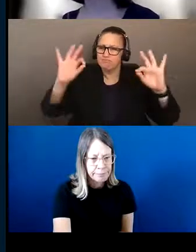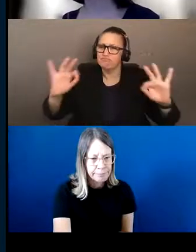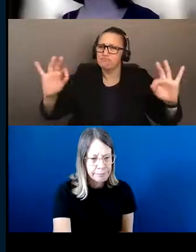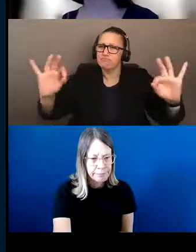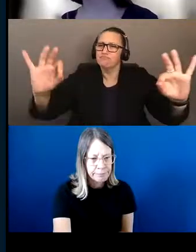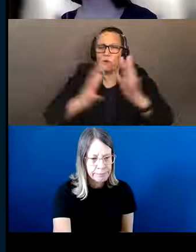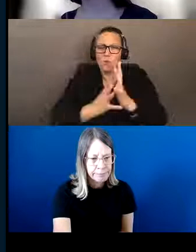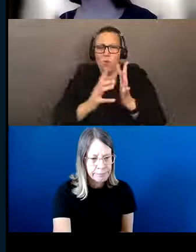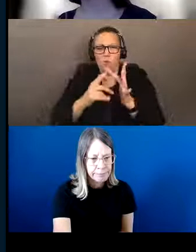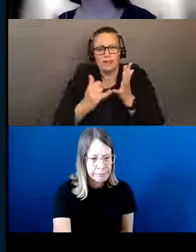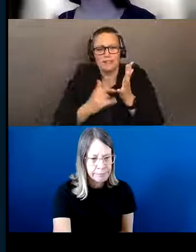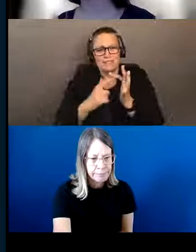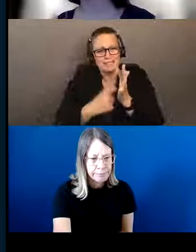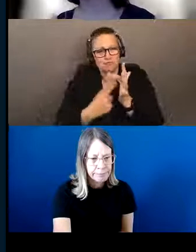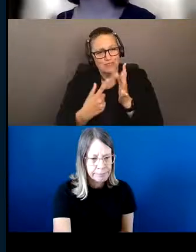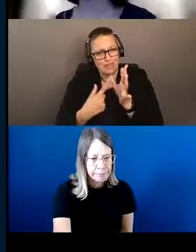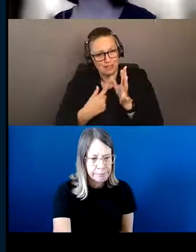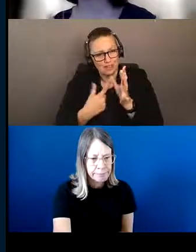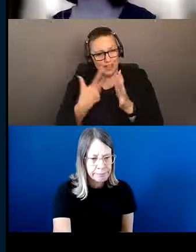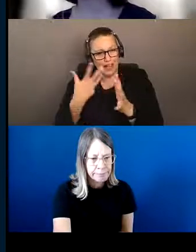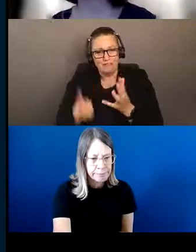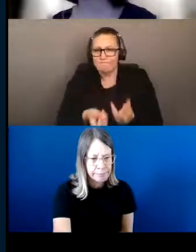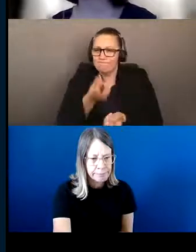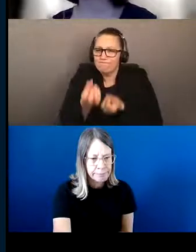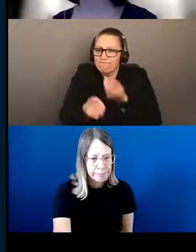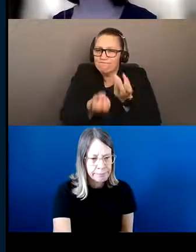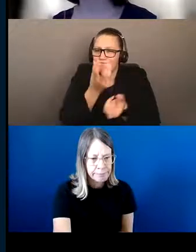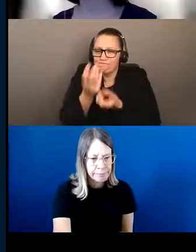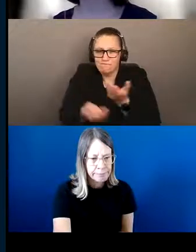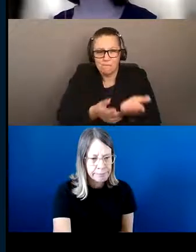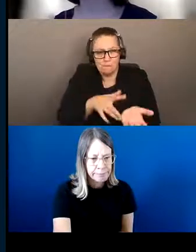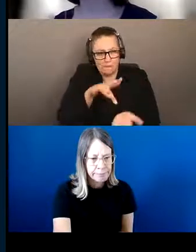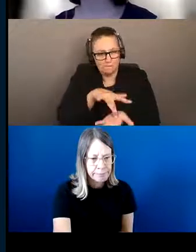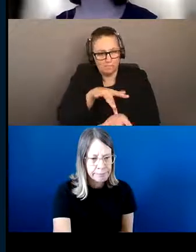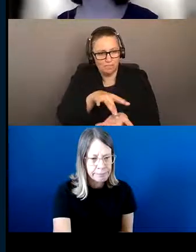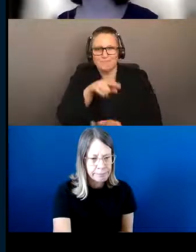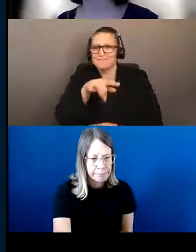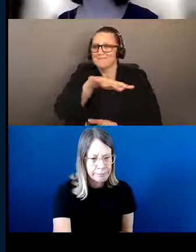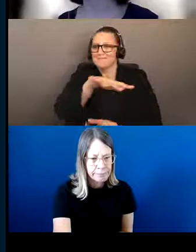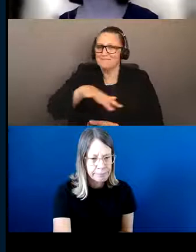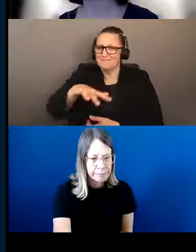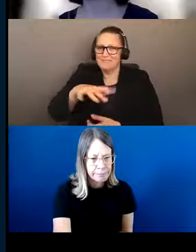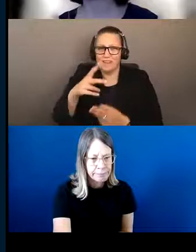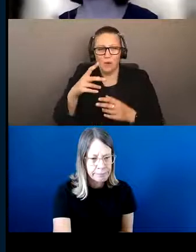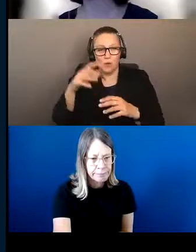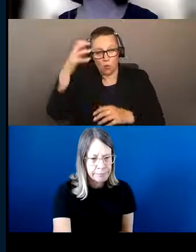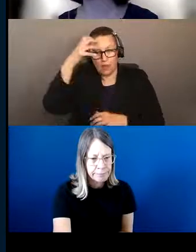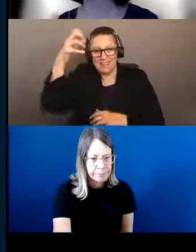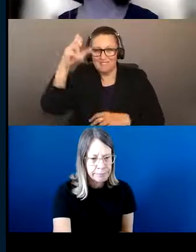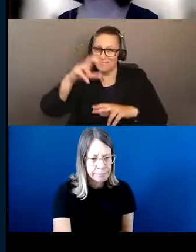gardens were named after Sandringham House in England, the preferred abode of the visiting Queen's father, as well as the place he had been born and